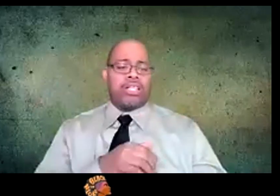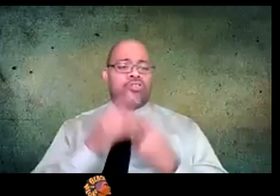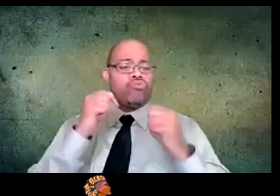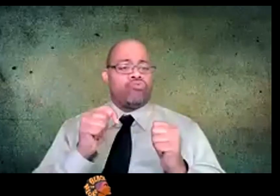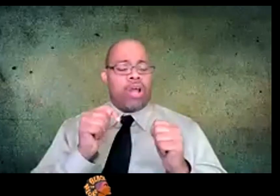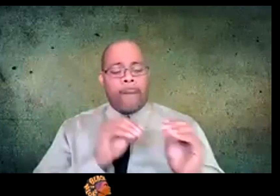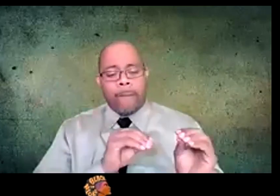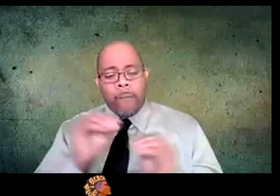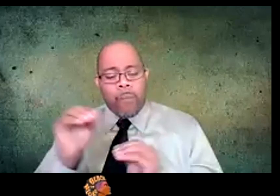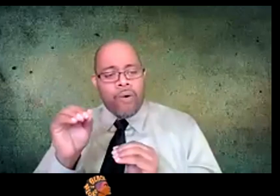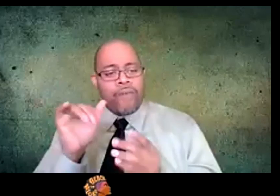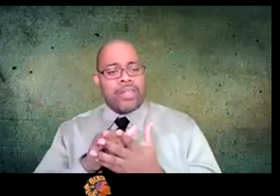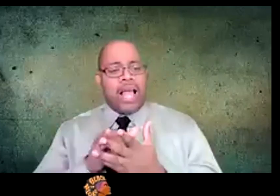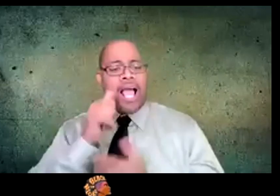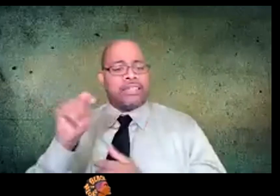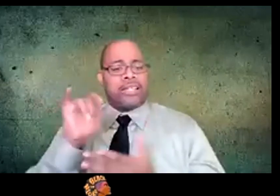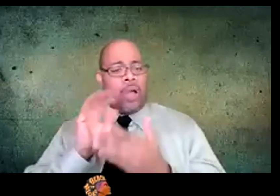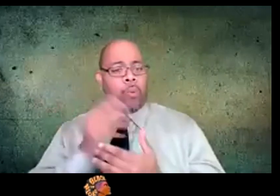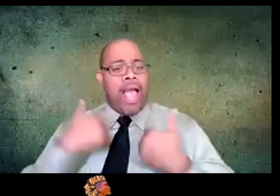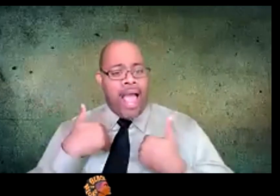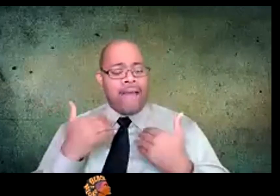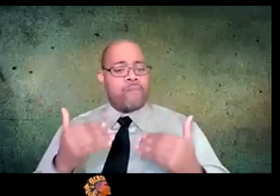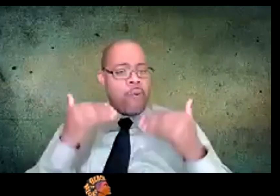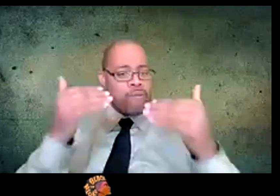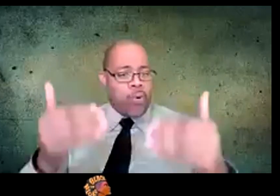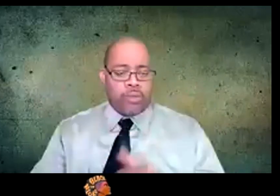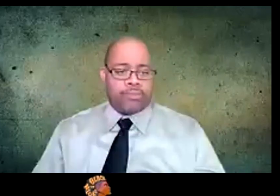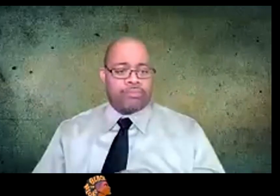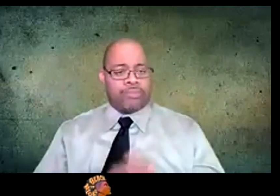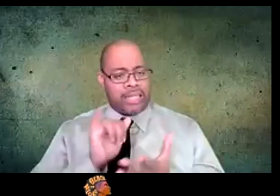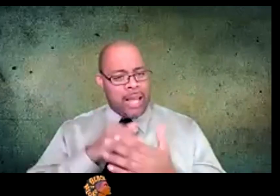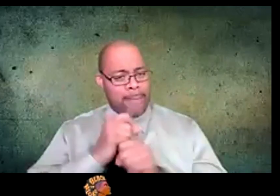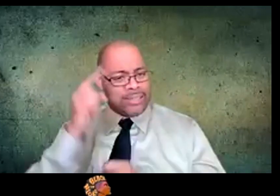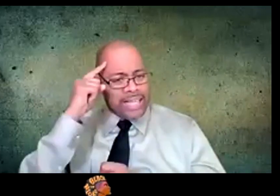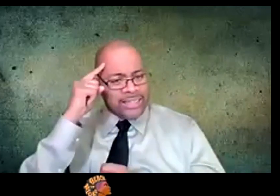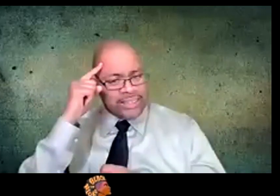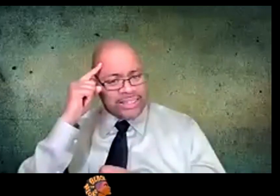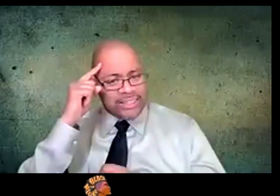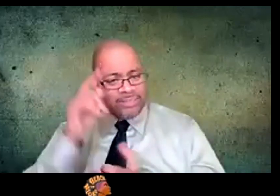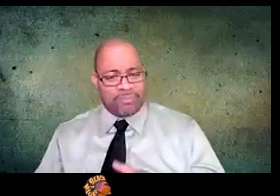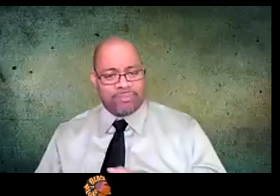the assets that we do have forward. Did that make sense?